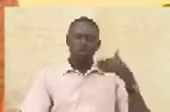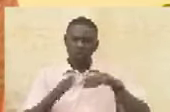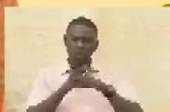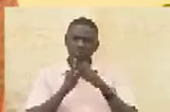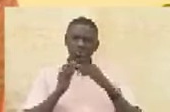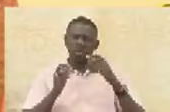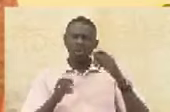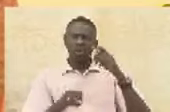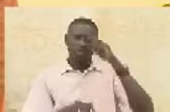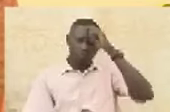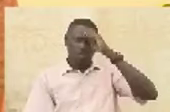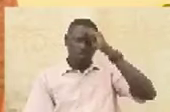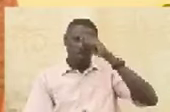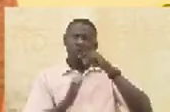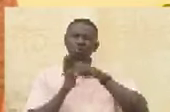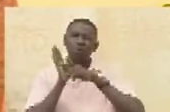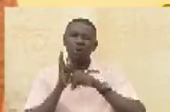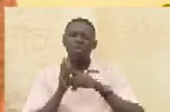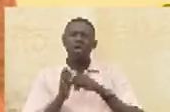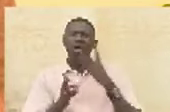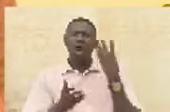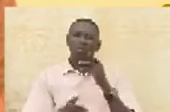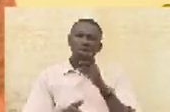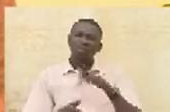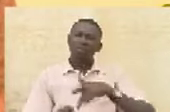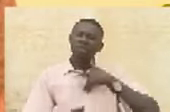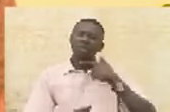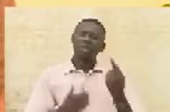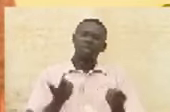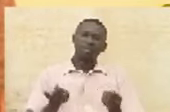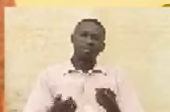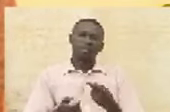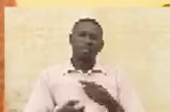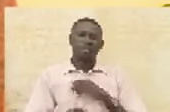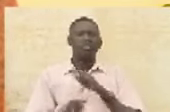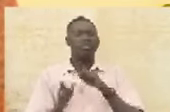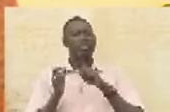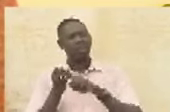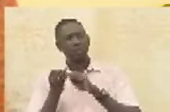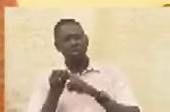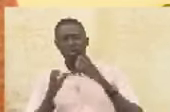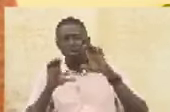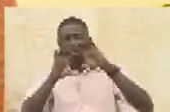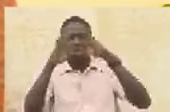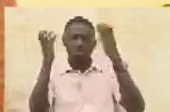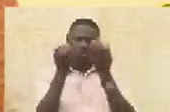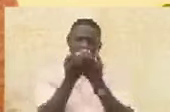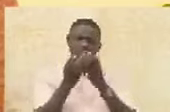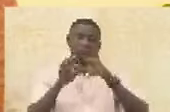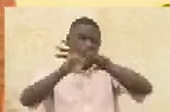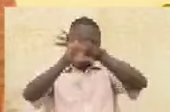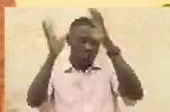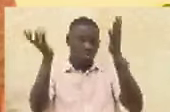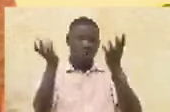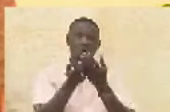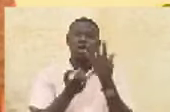And also on the community as a whole.